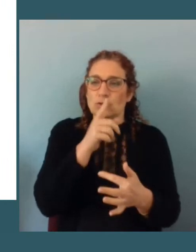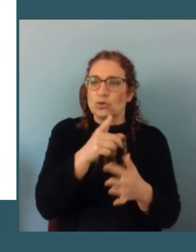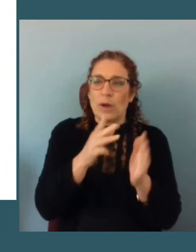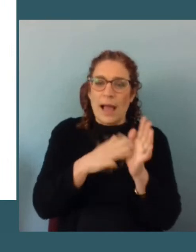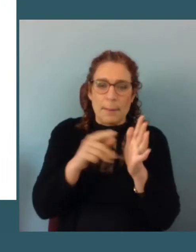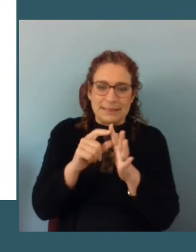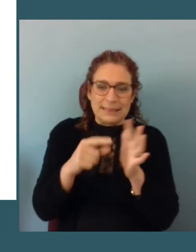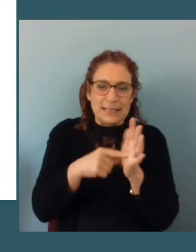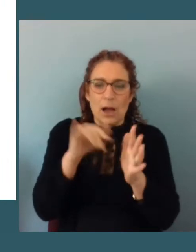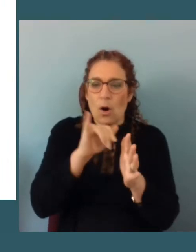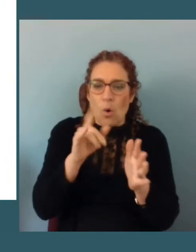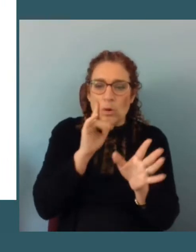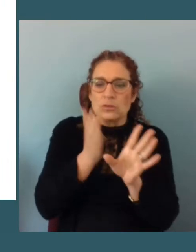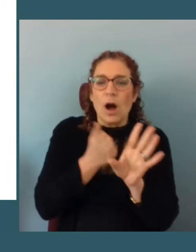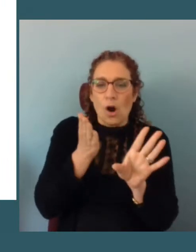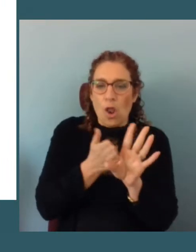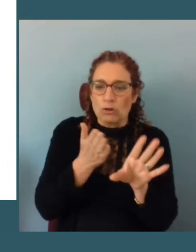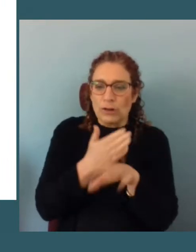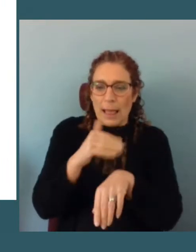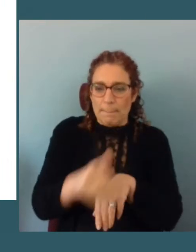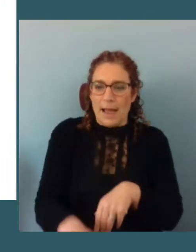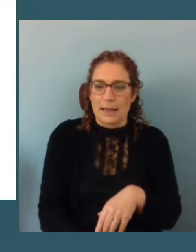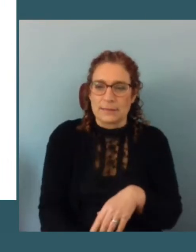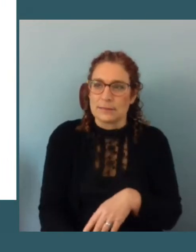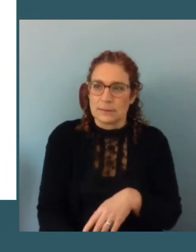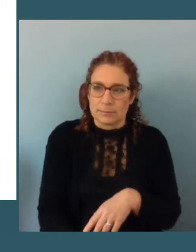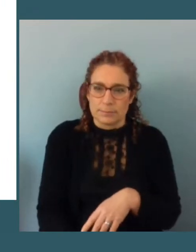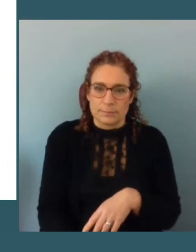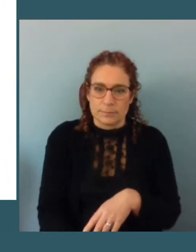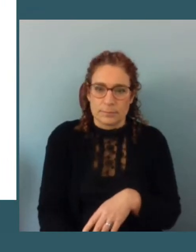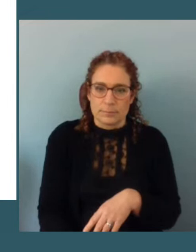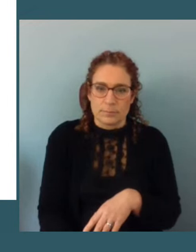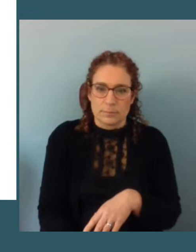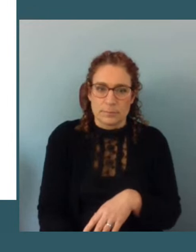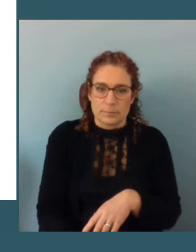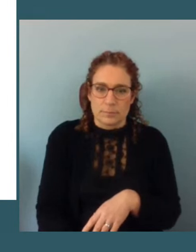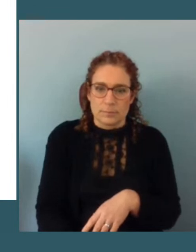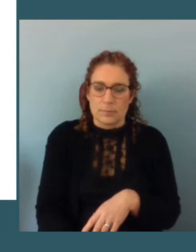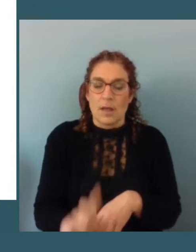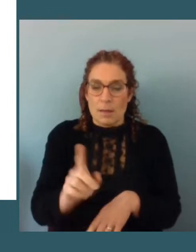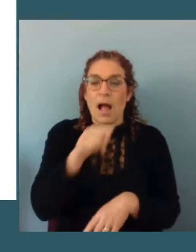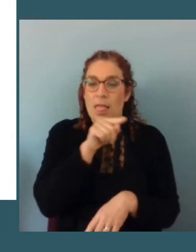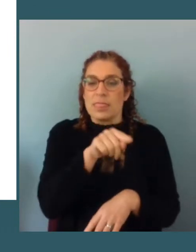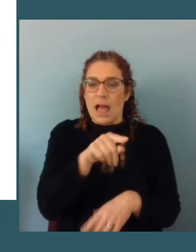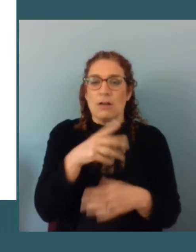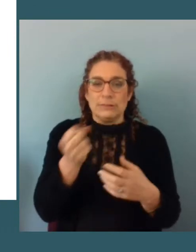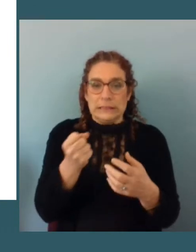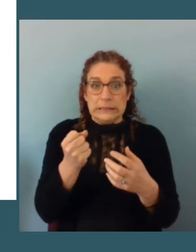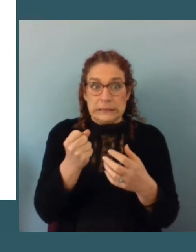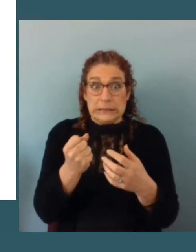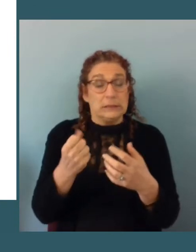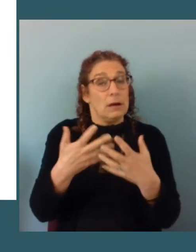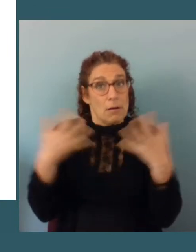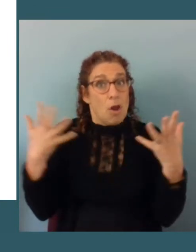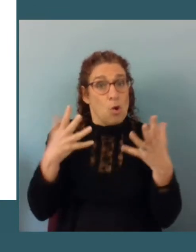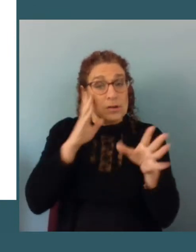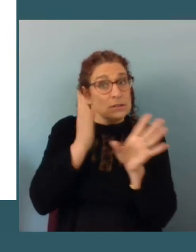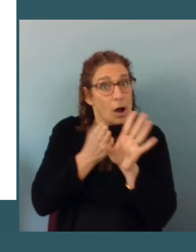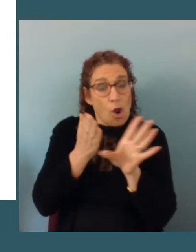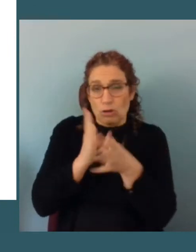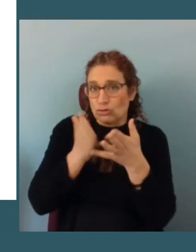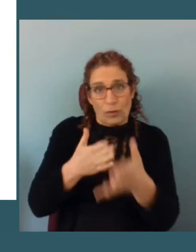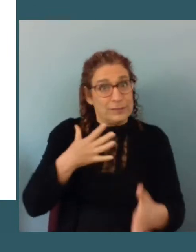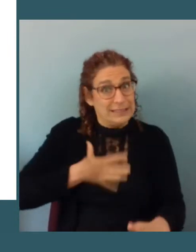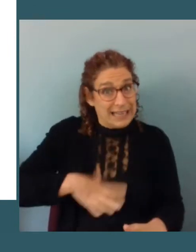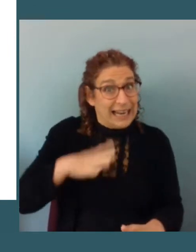know that we're talking about this later today, but there's certainly an unmet need when it comes to psychological services and helping in